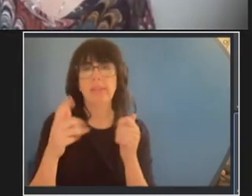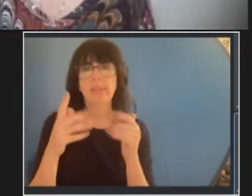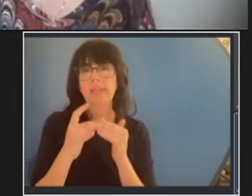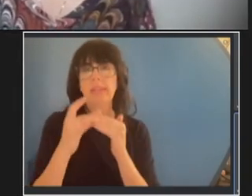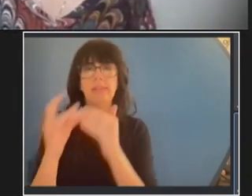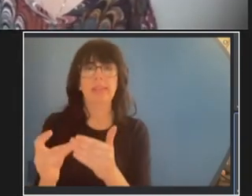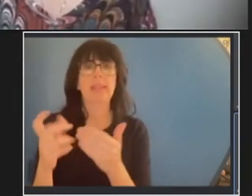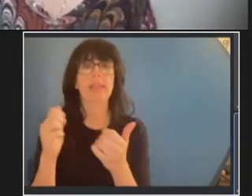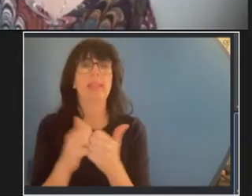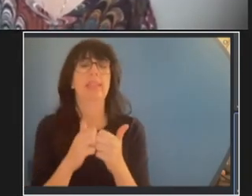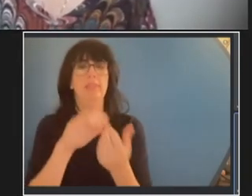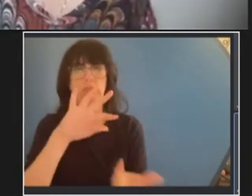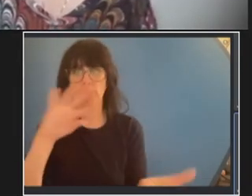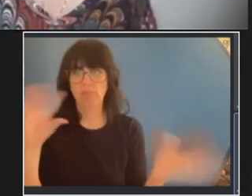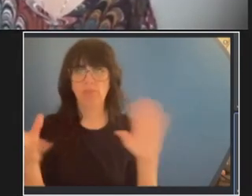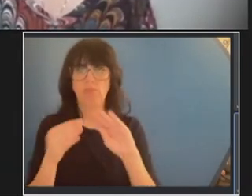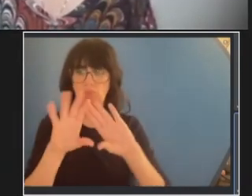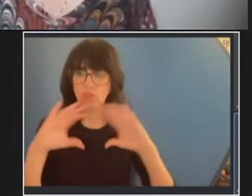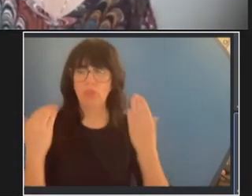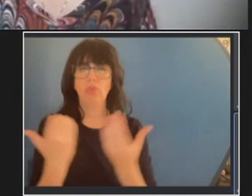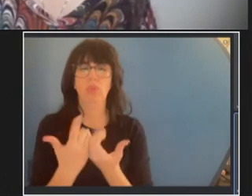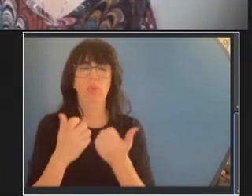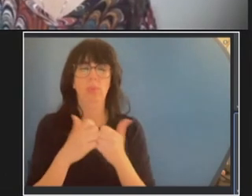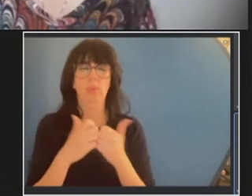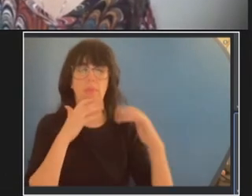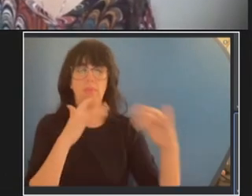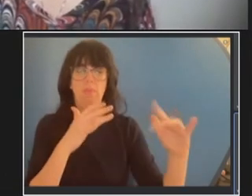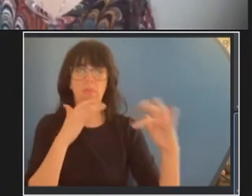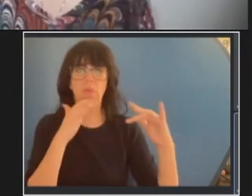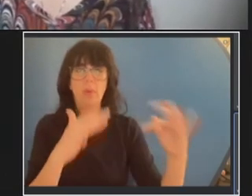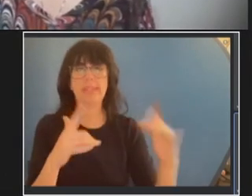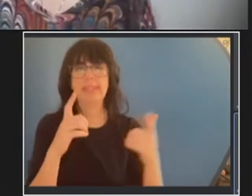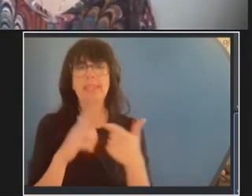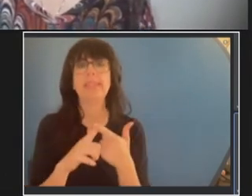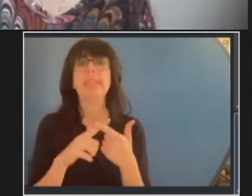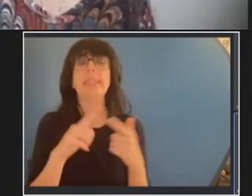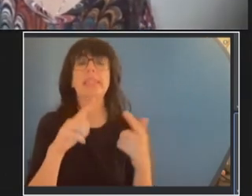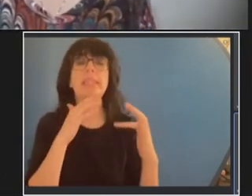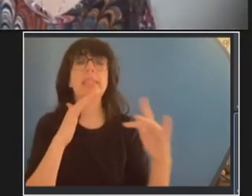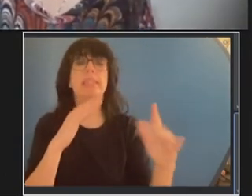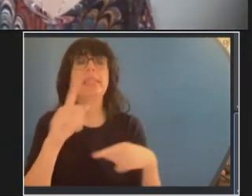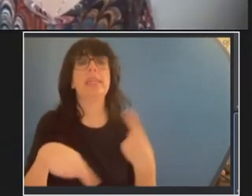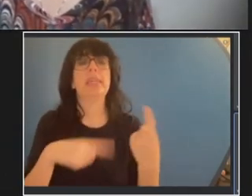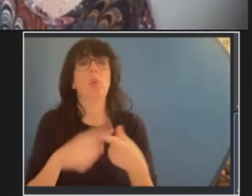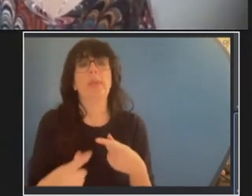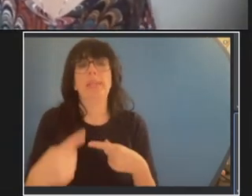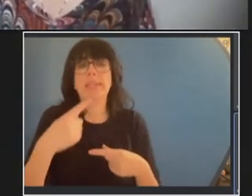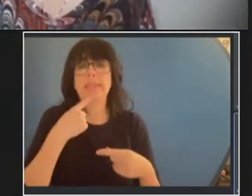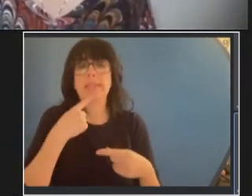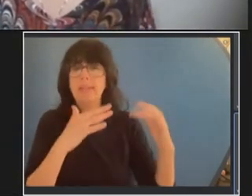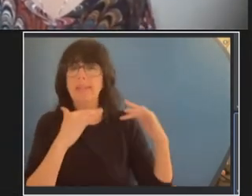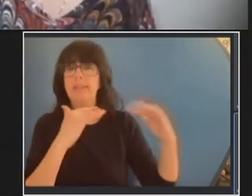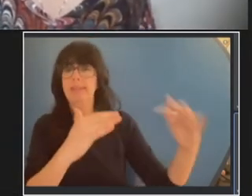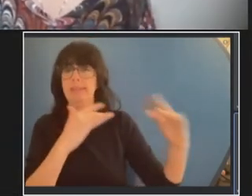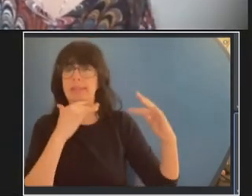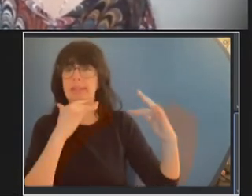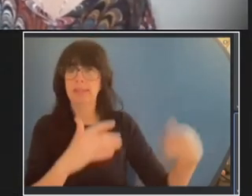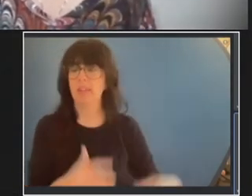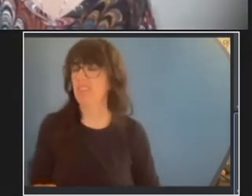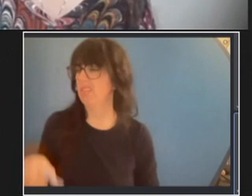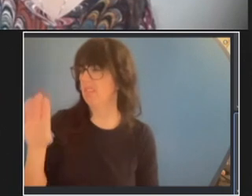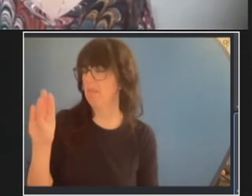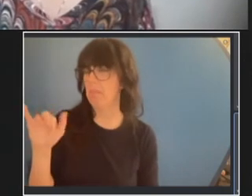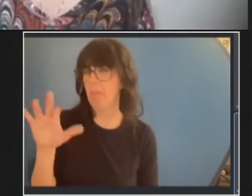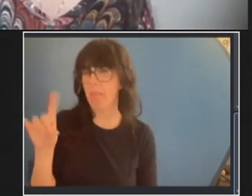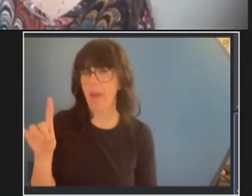voices. Sing when the spirit says sing. Bayard had carefully composed the program for the